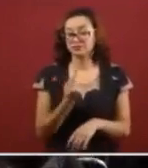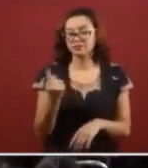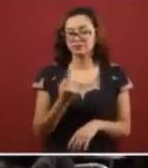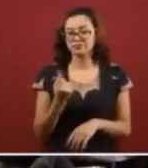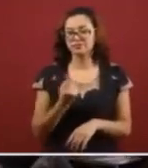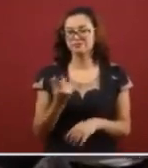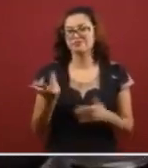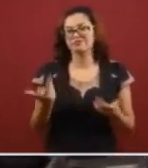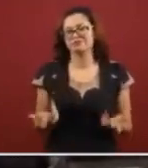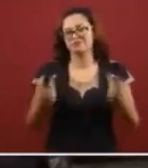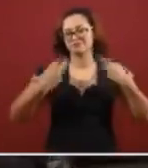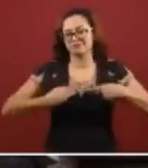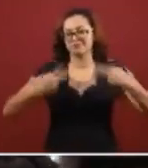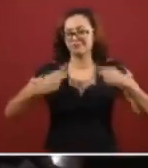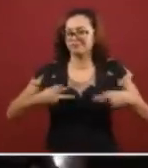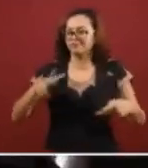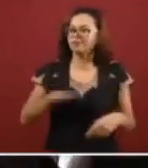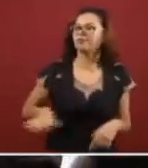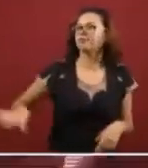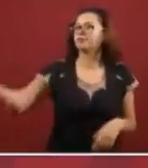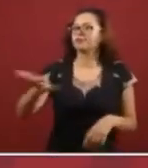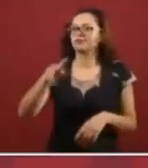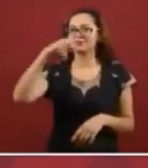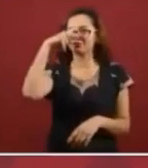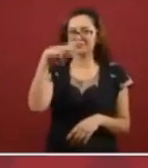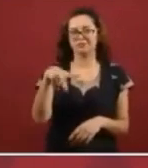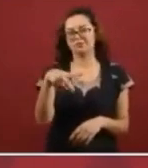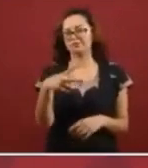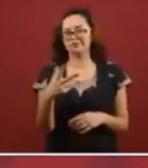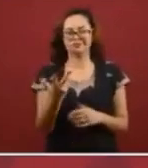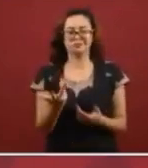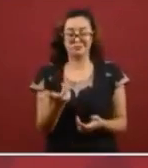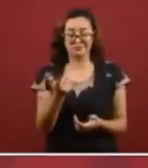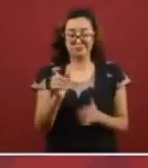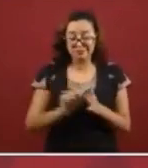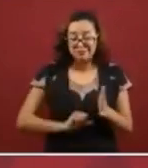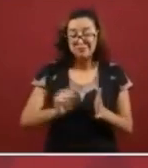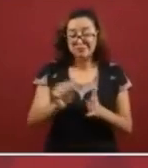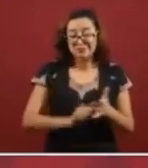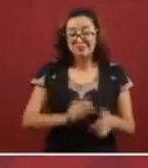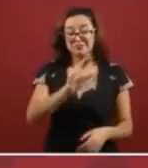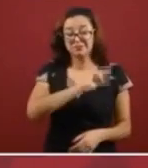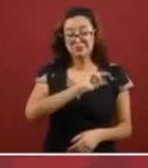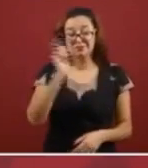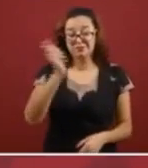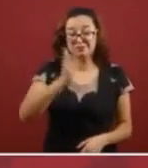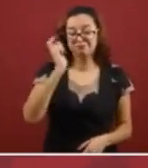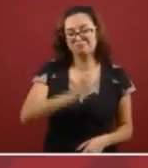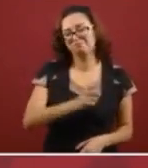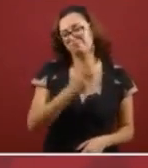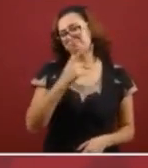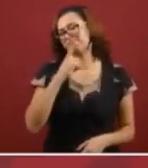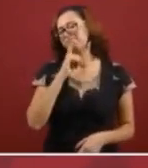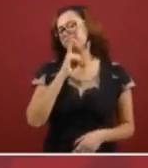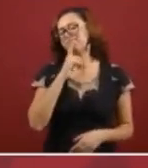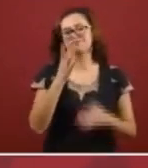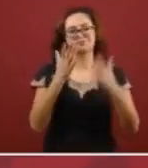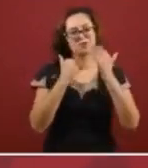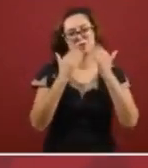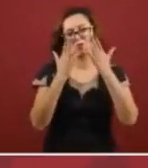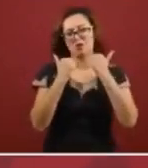because most Mexicans didn't have the money to pay for college.